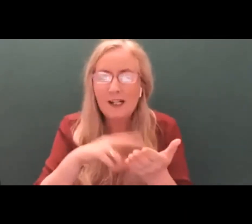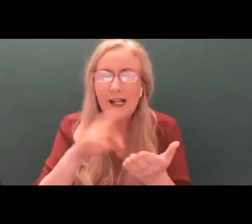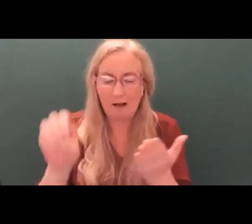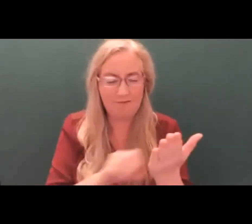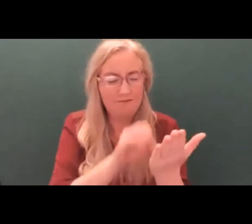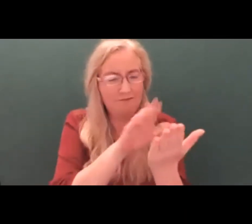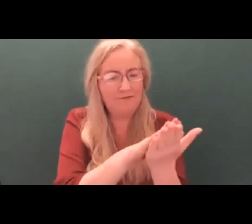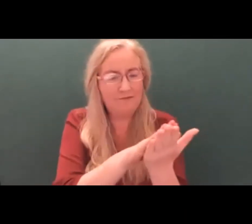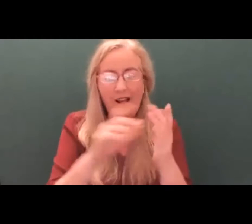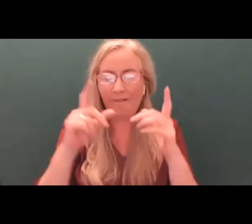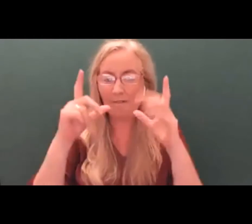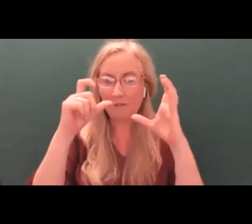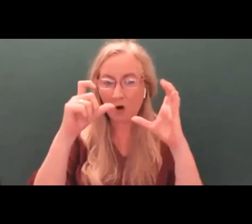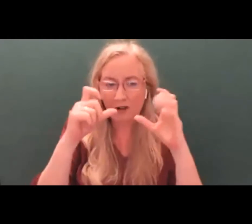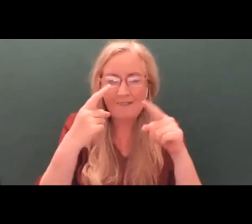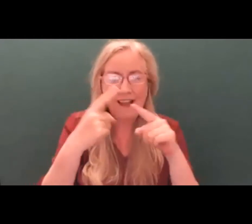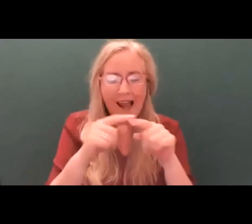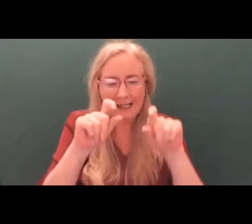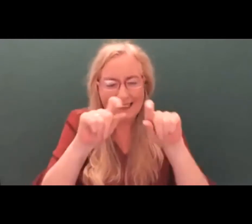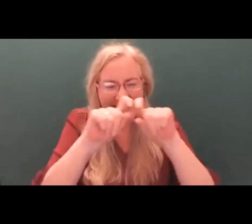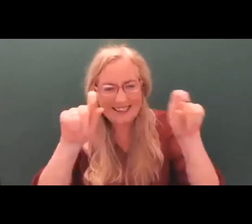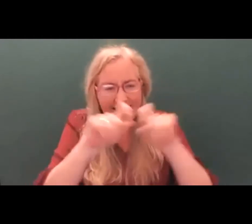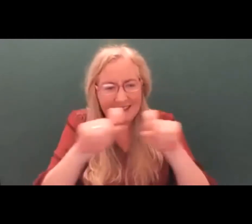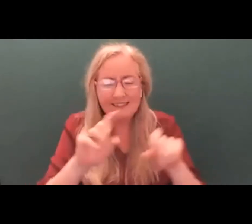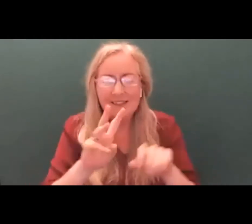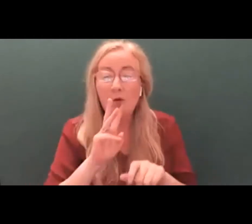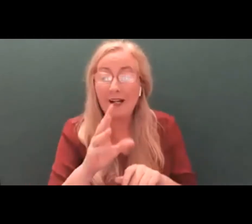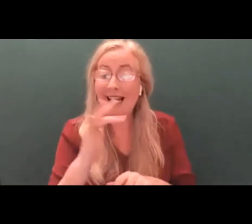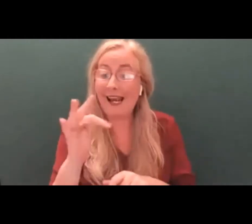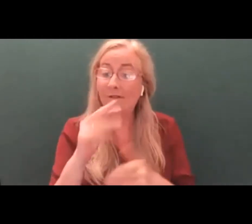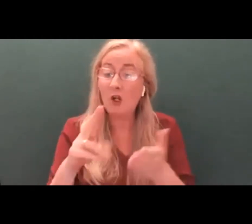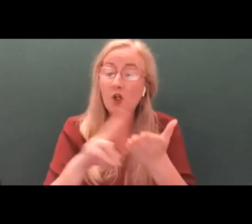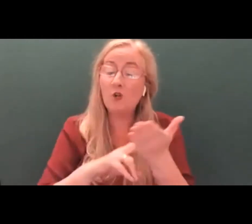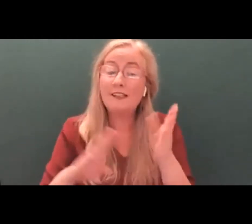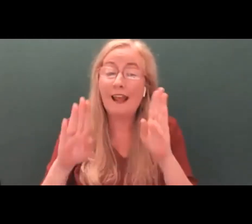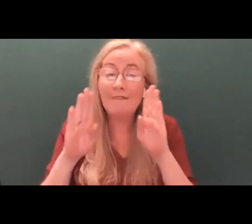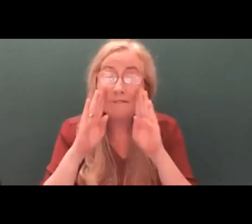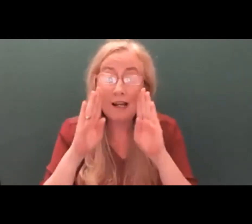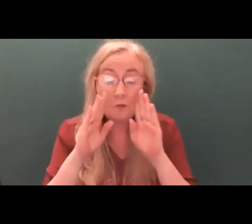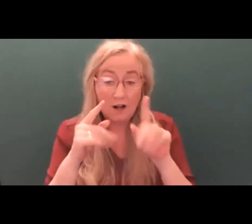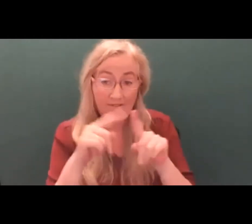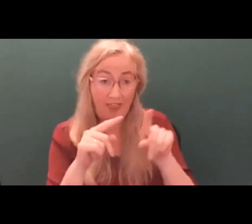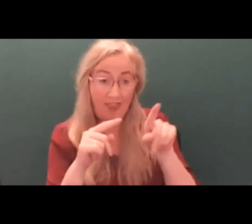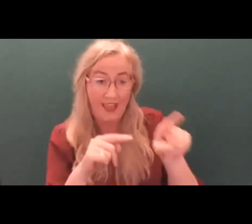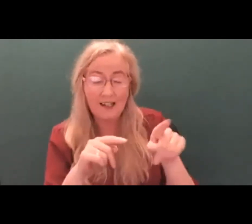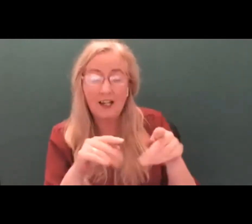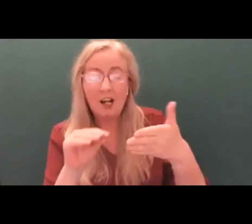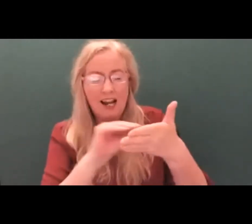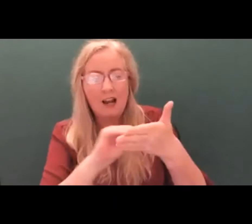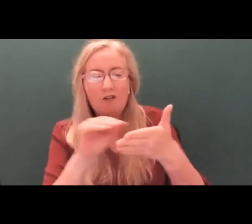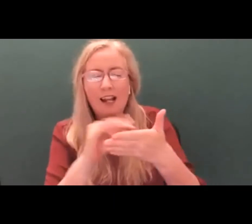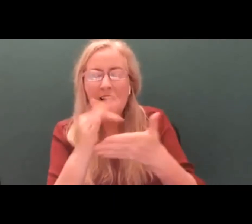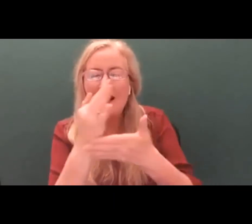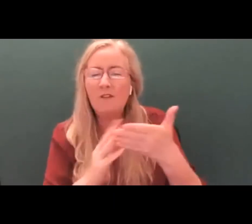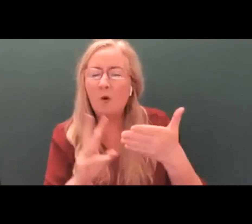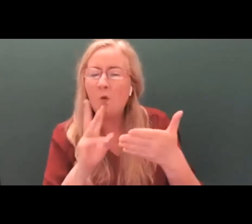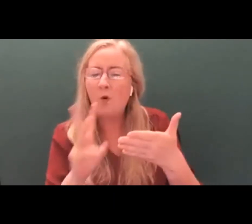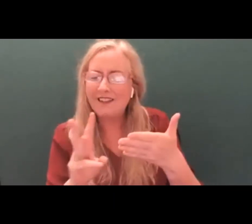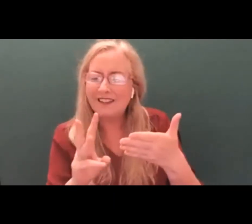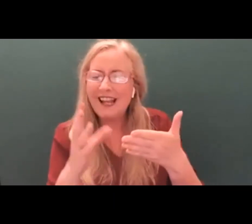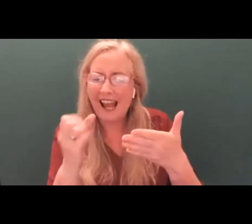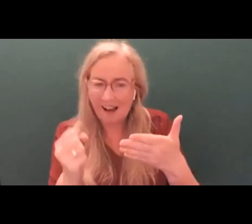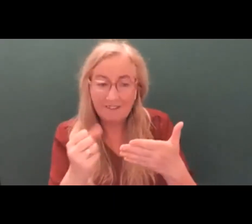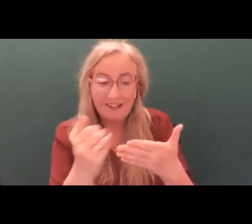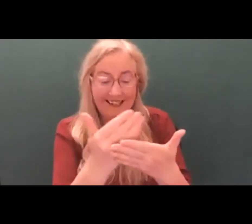photograph and a good bit of text. And if you're using Facebook for that, what I'd say is write it on Word, so you have it and you've saved